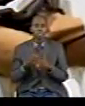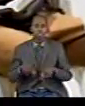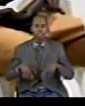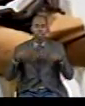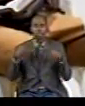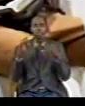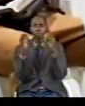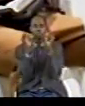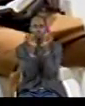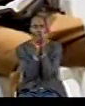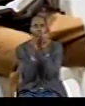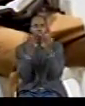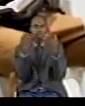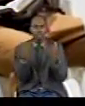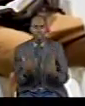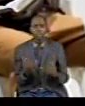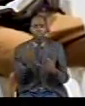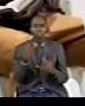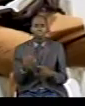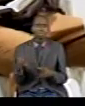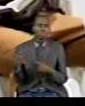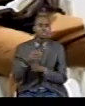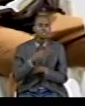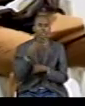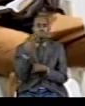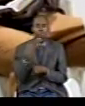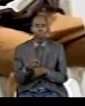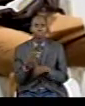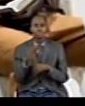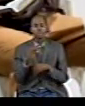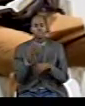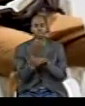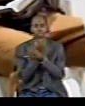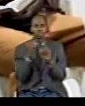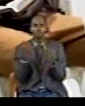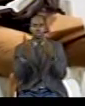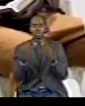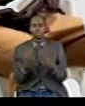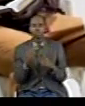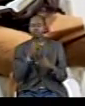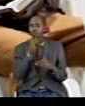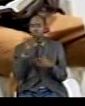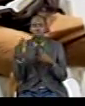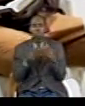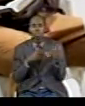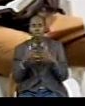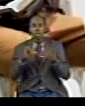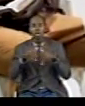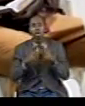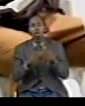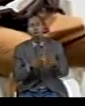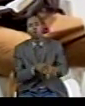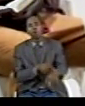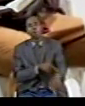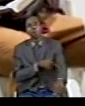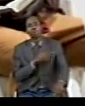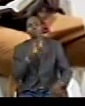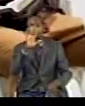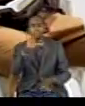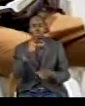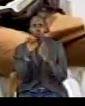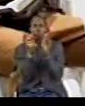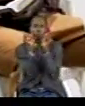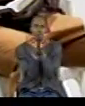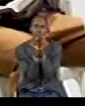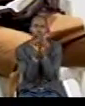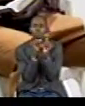day of redemption came. It doesn't matter how long your bondage, how long